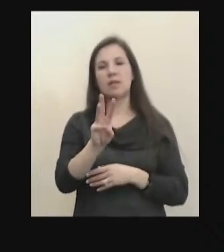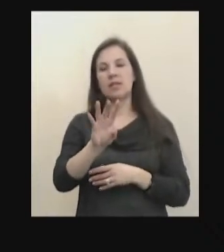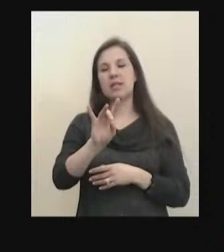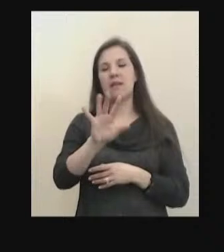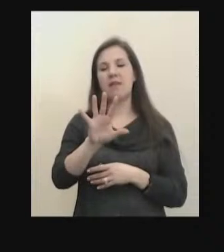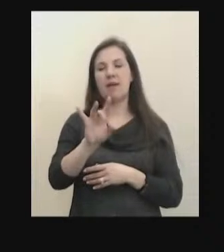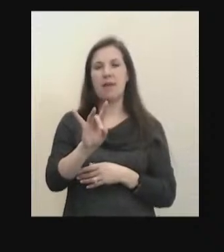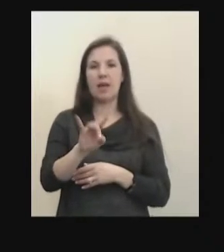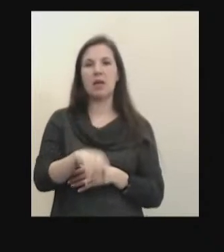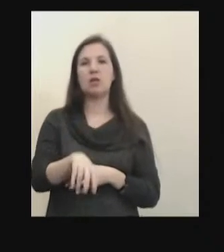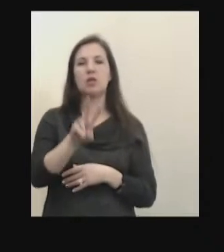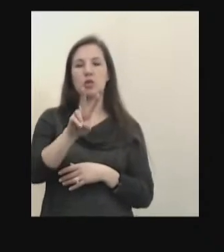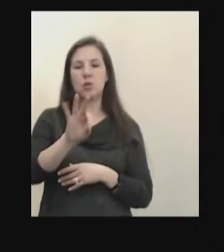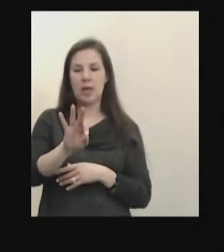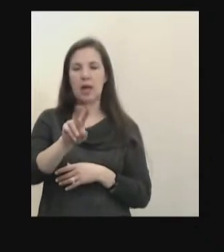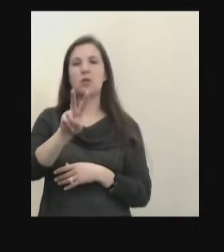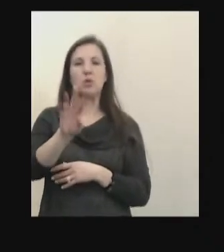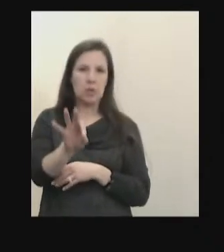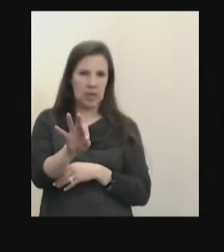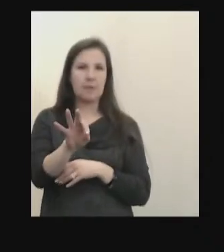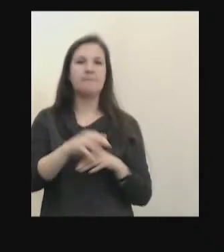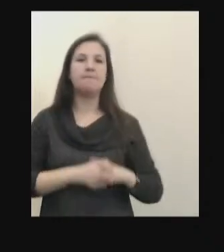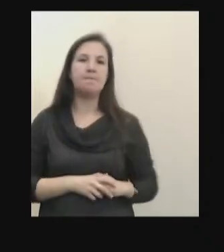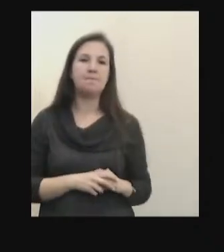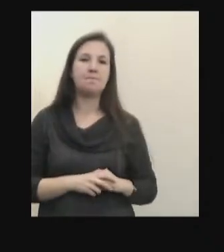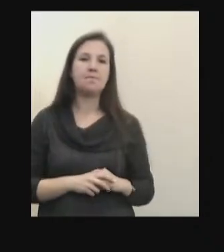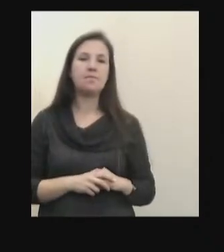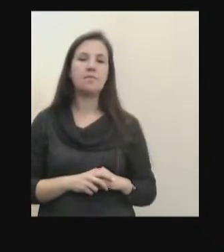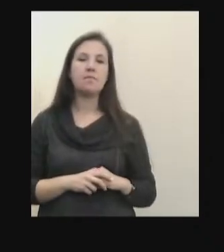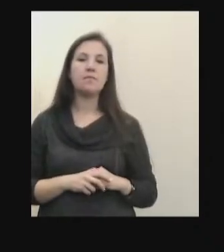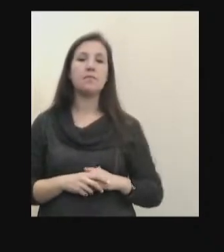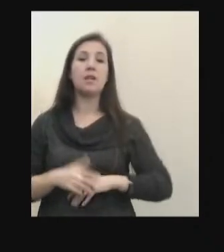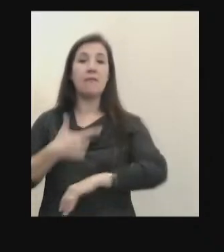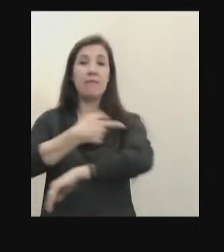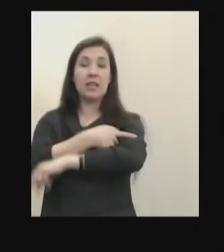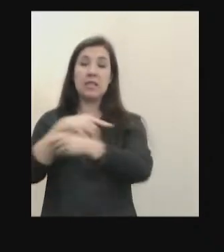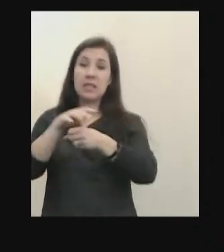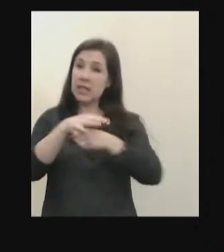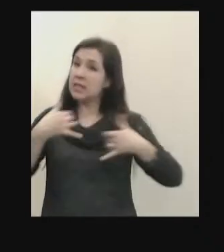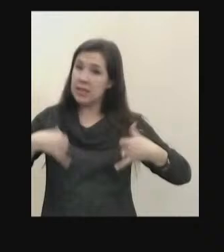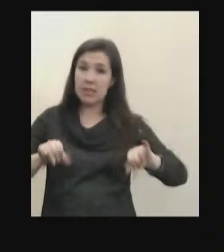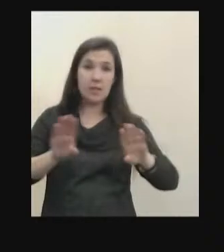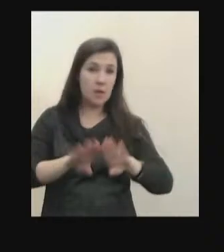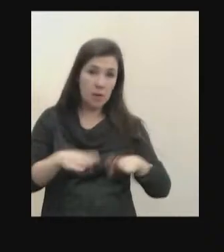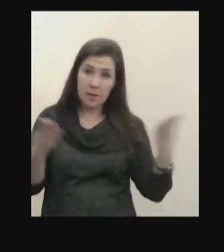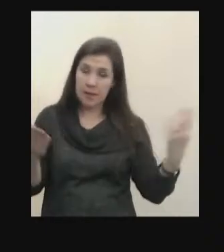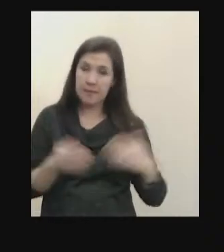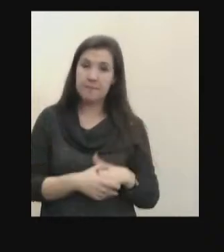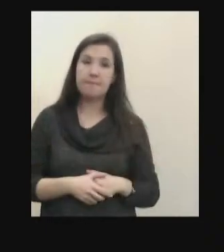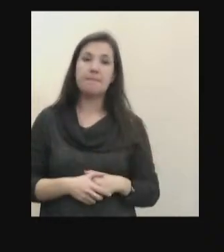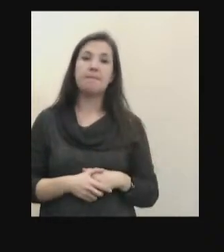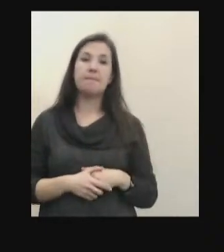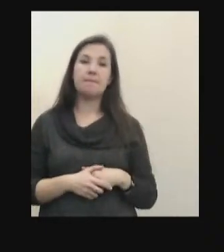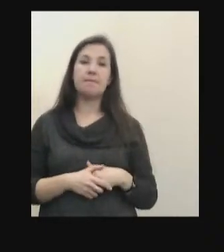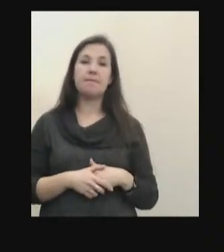716-858-2929, so please call that for the test. We have vaccine sites. They're still open. We have a schedule